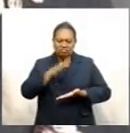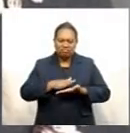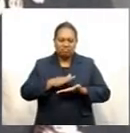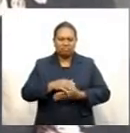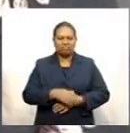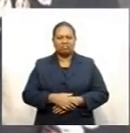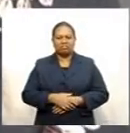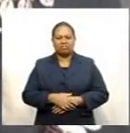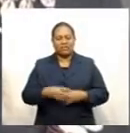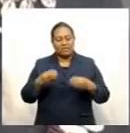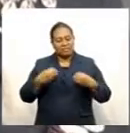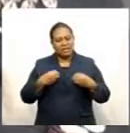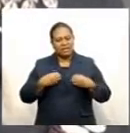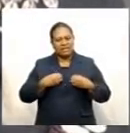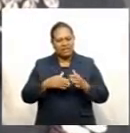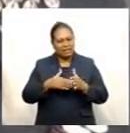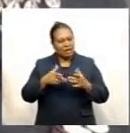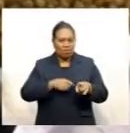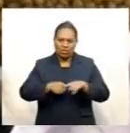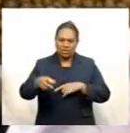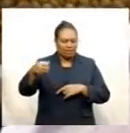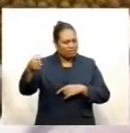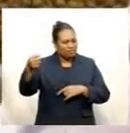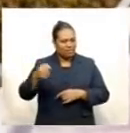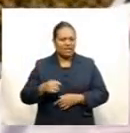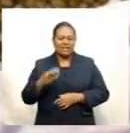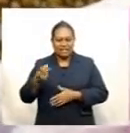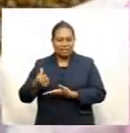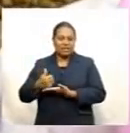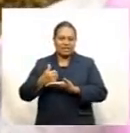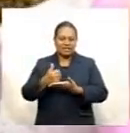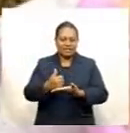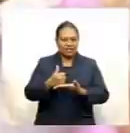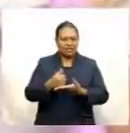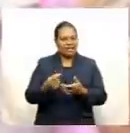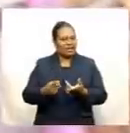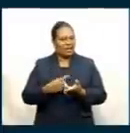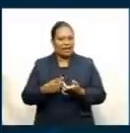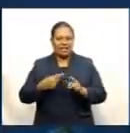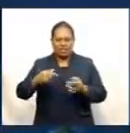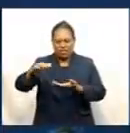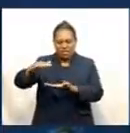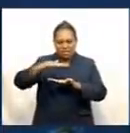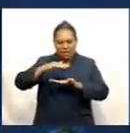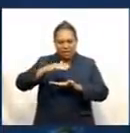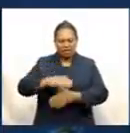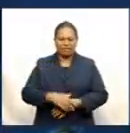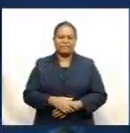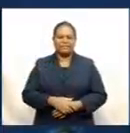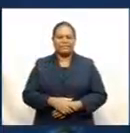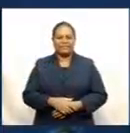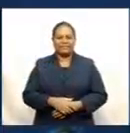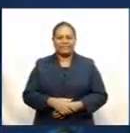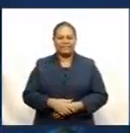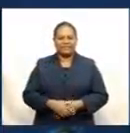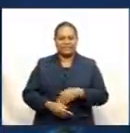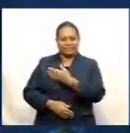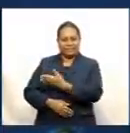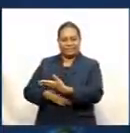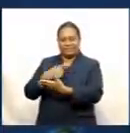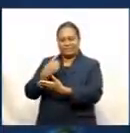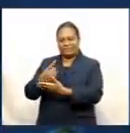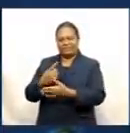down to a halt. However, families are being assisted with grocery and dignity packs. We've kind of lost out on